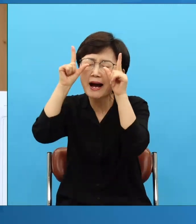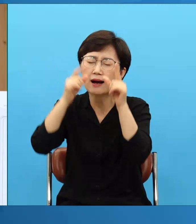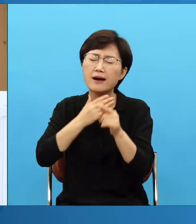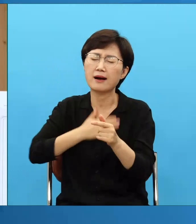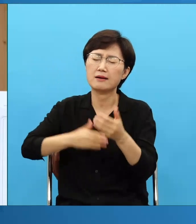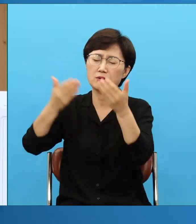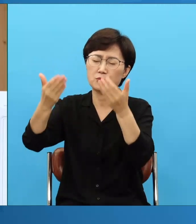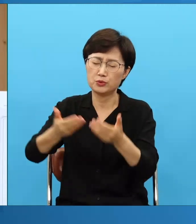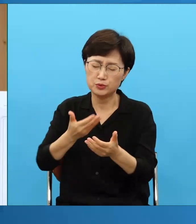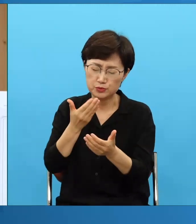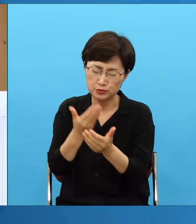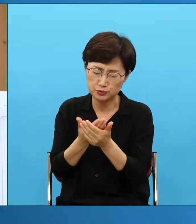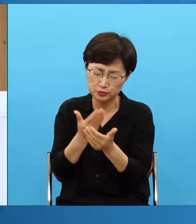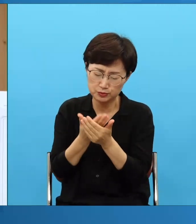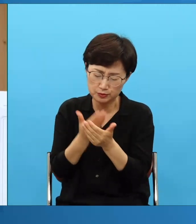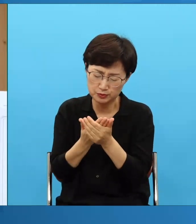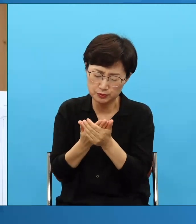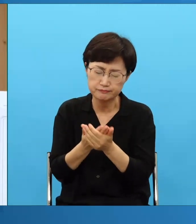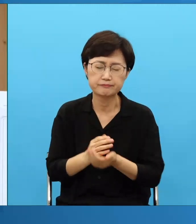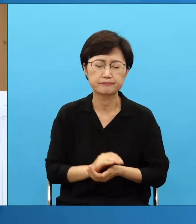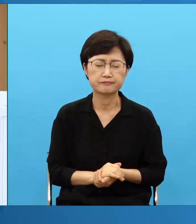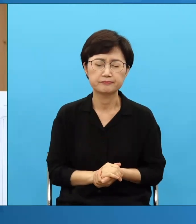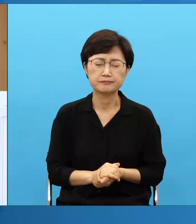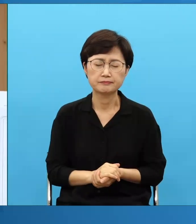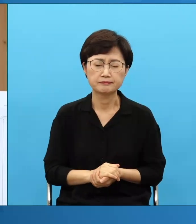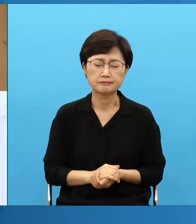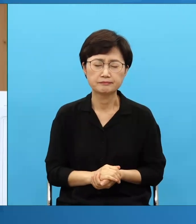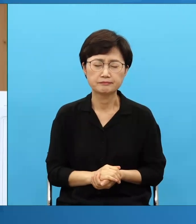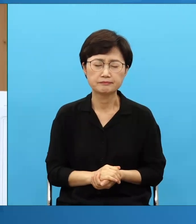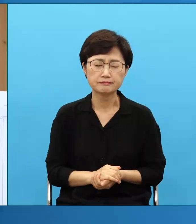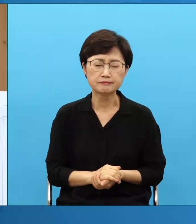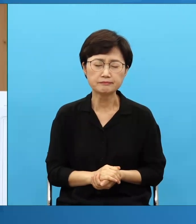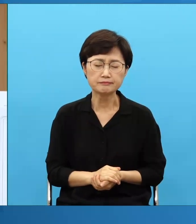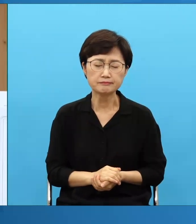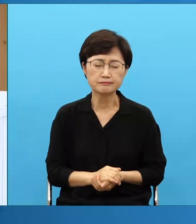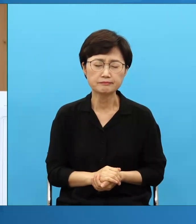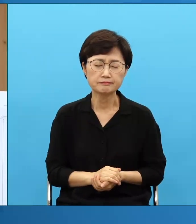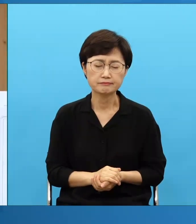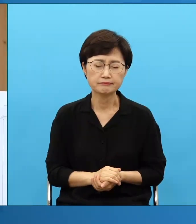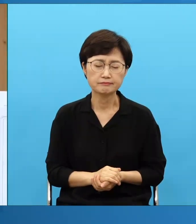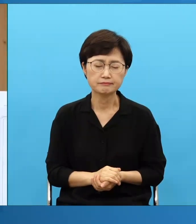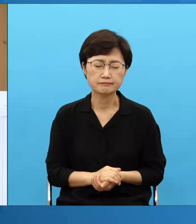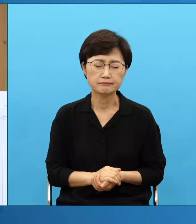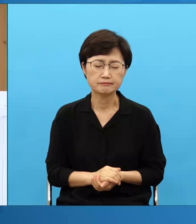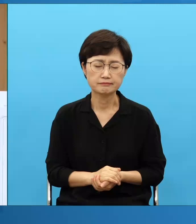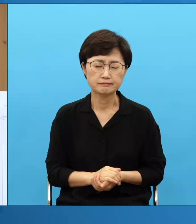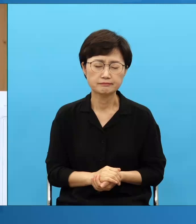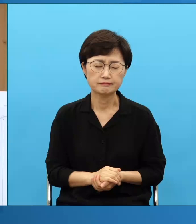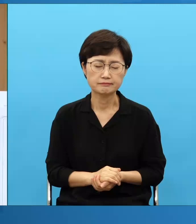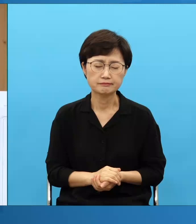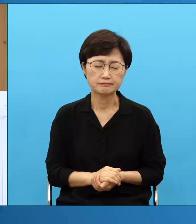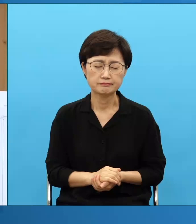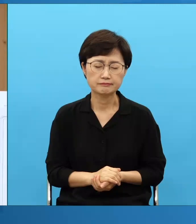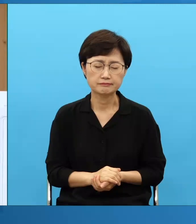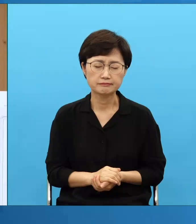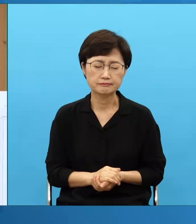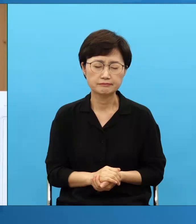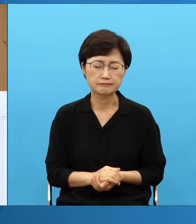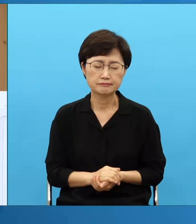and fire, come upon every place of worship that is taking place, and may we be filled with God's blessings and grace so that we may hear what you want to